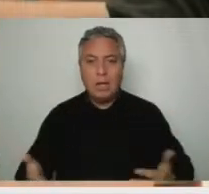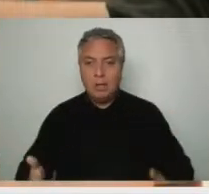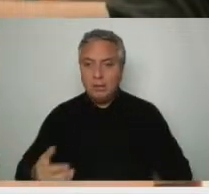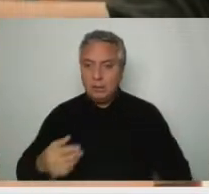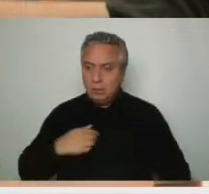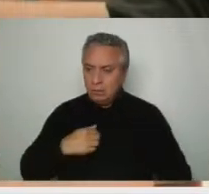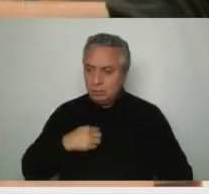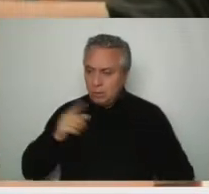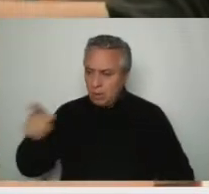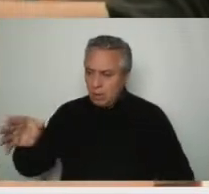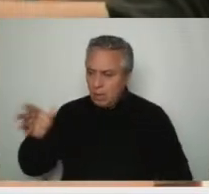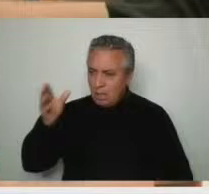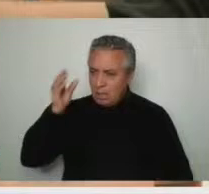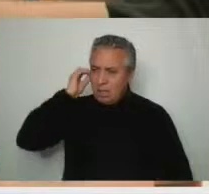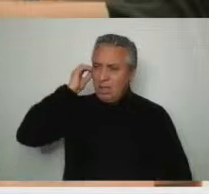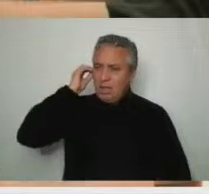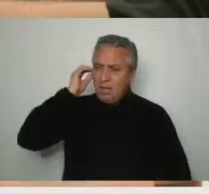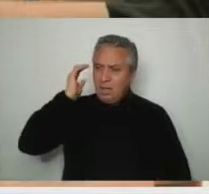really understood